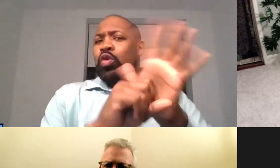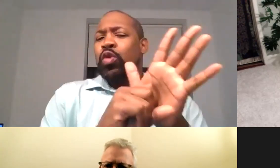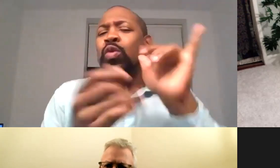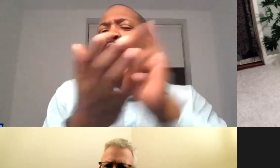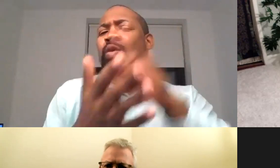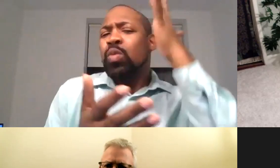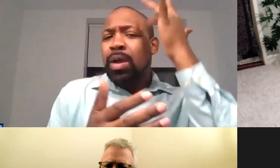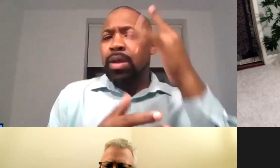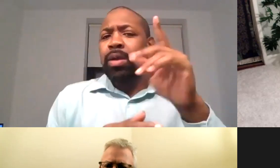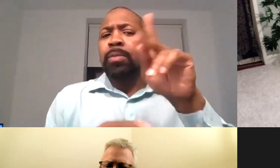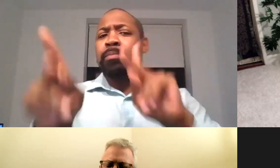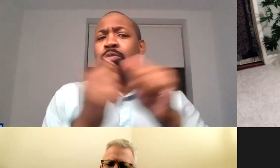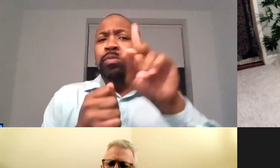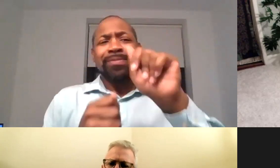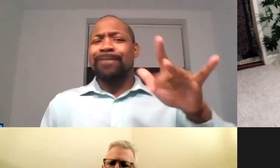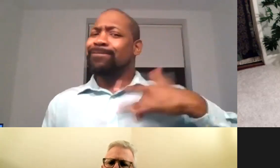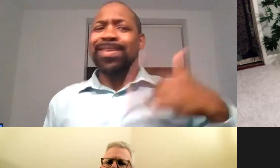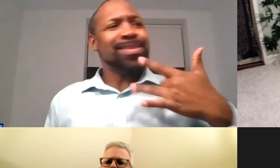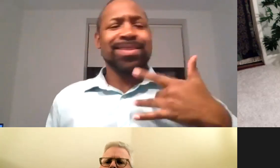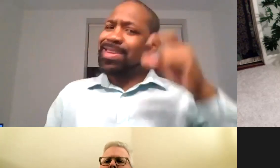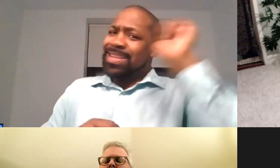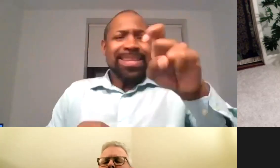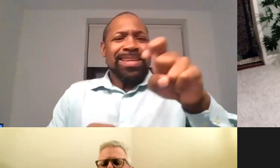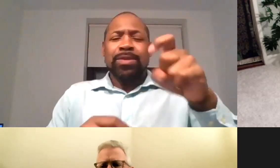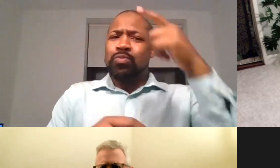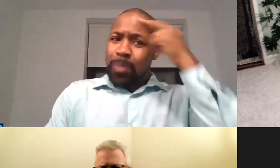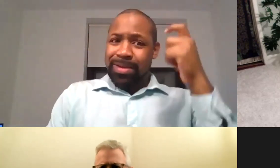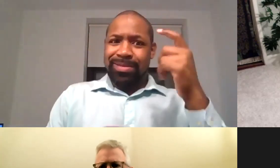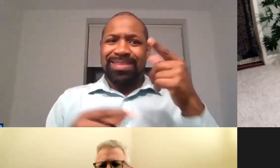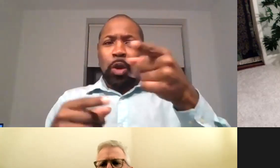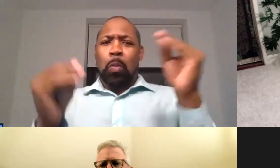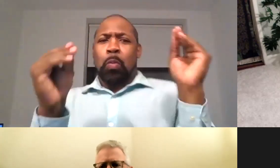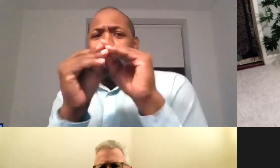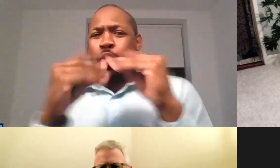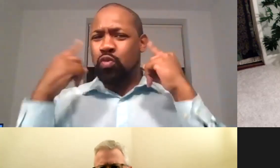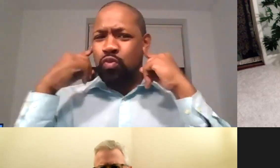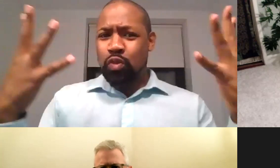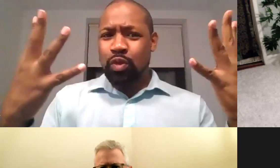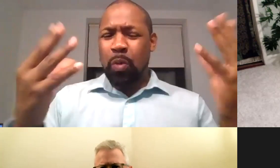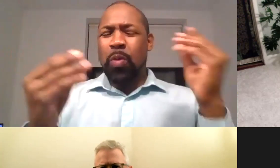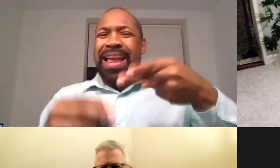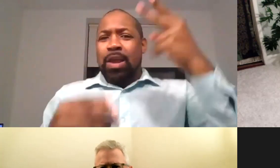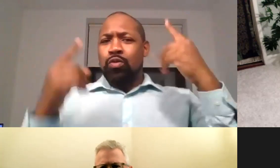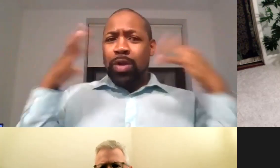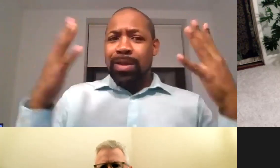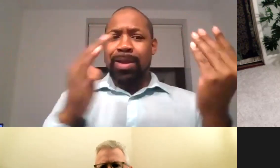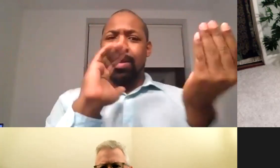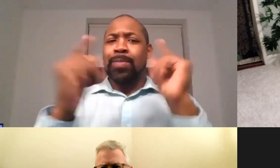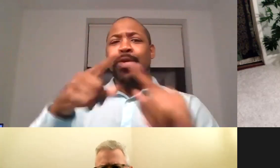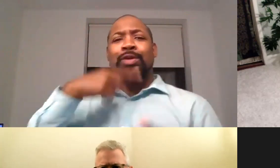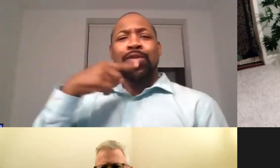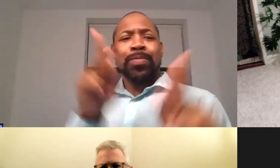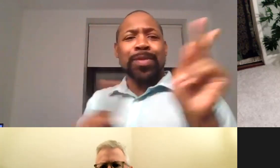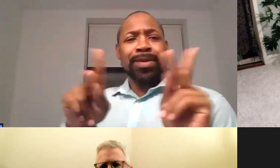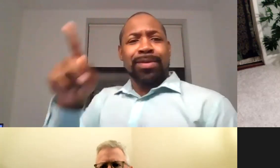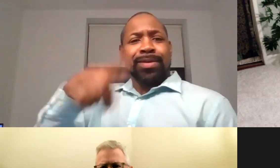information because they're dying at a much higher rate than people who are not disabled. People who are not